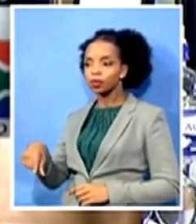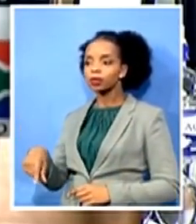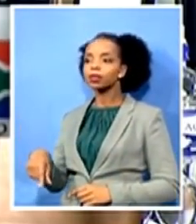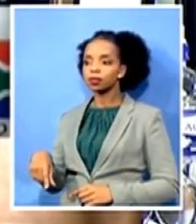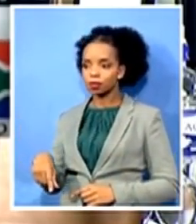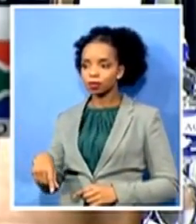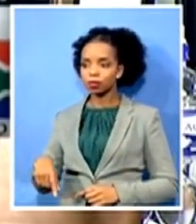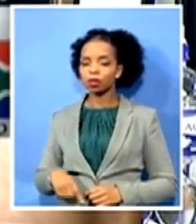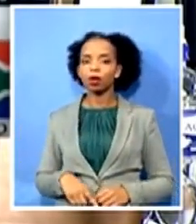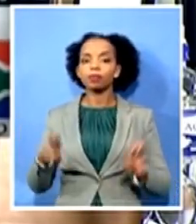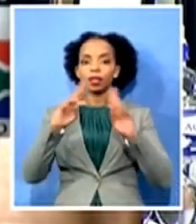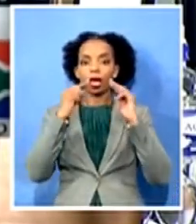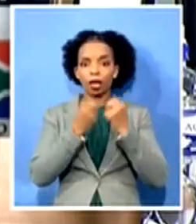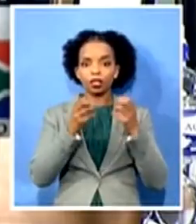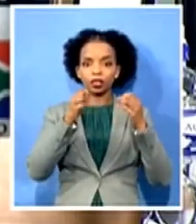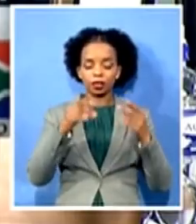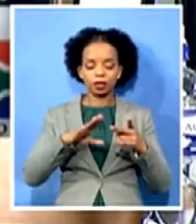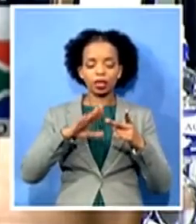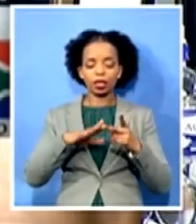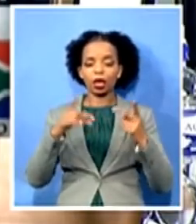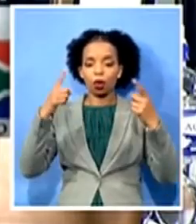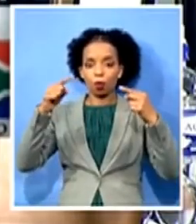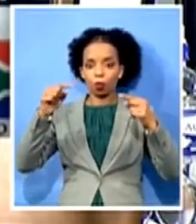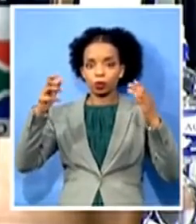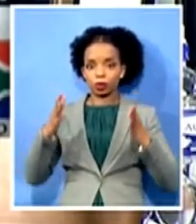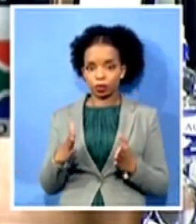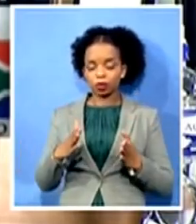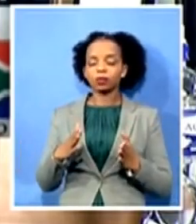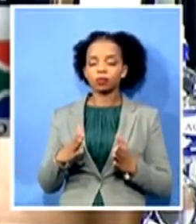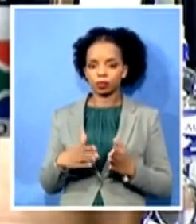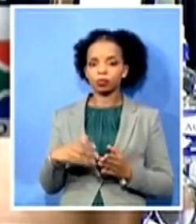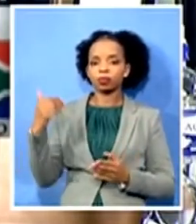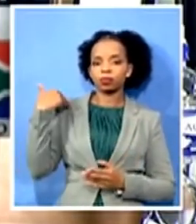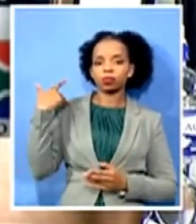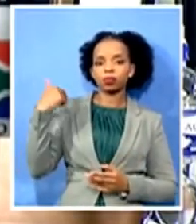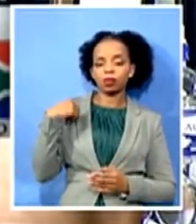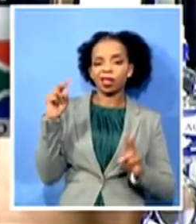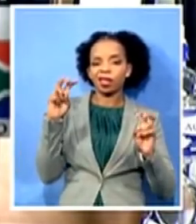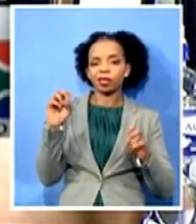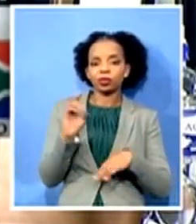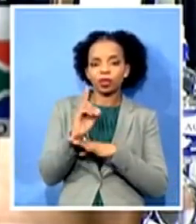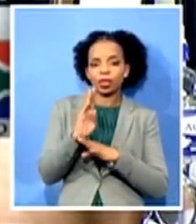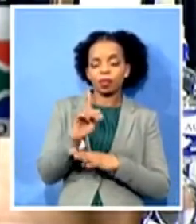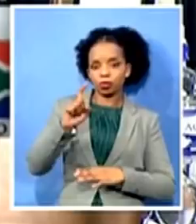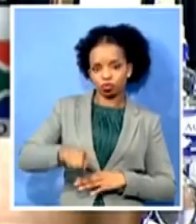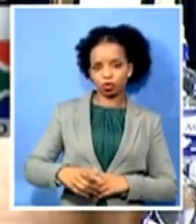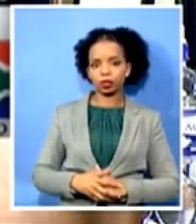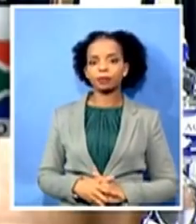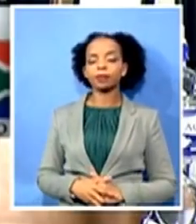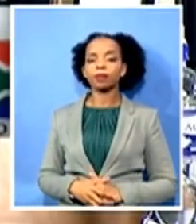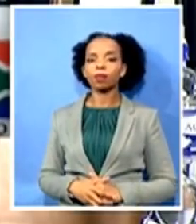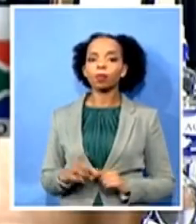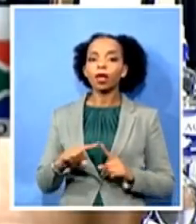report that points to that direction, that this issue has to be attended to, and